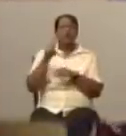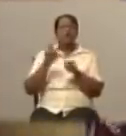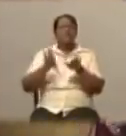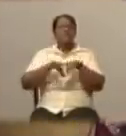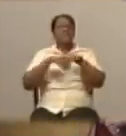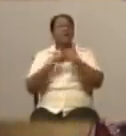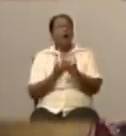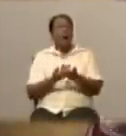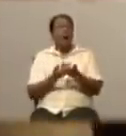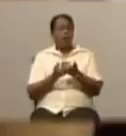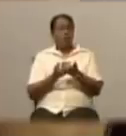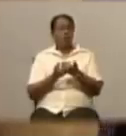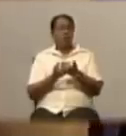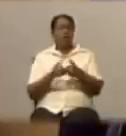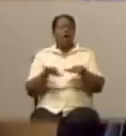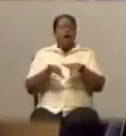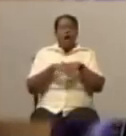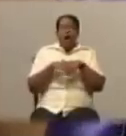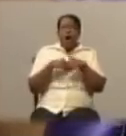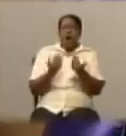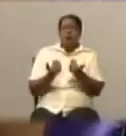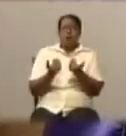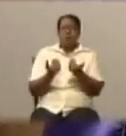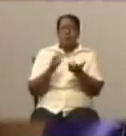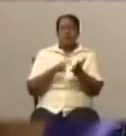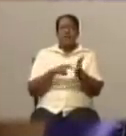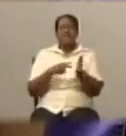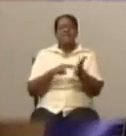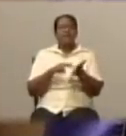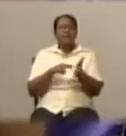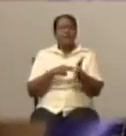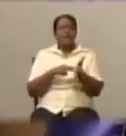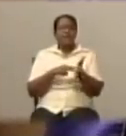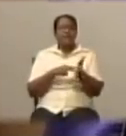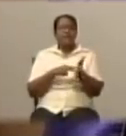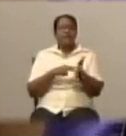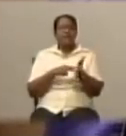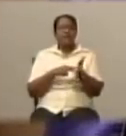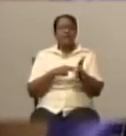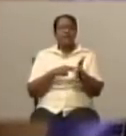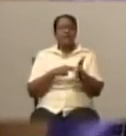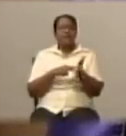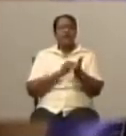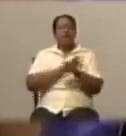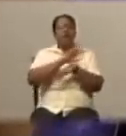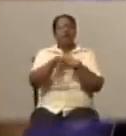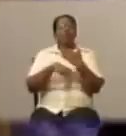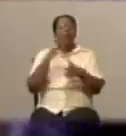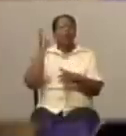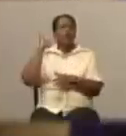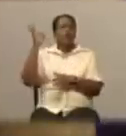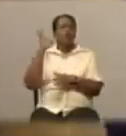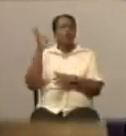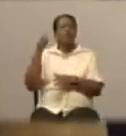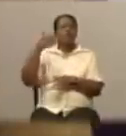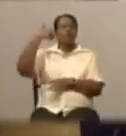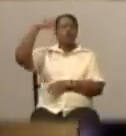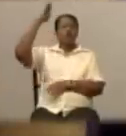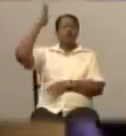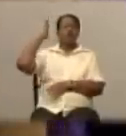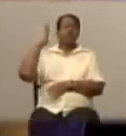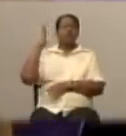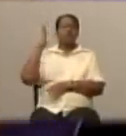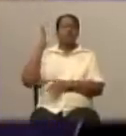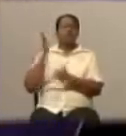how. That's the meaning of all the preaching of God